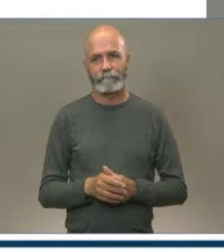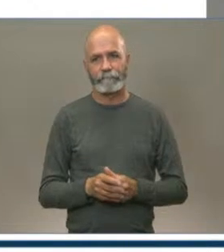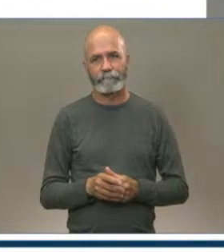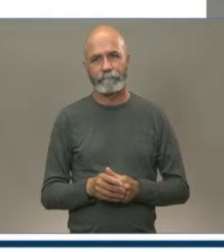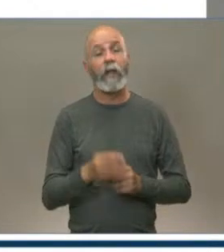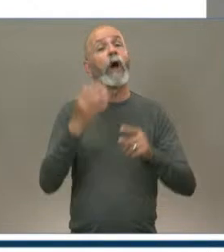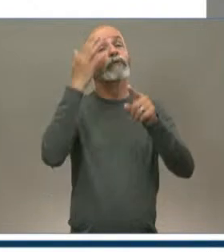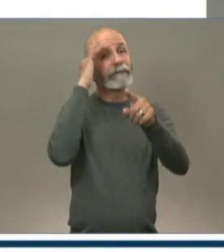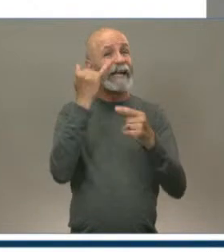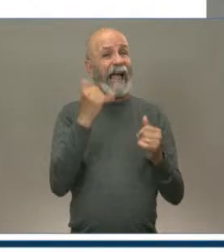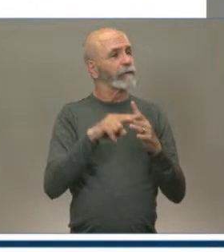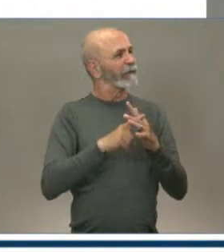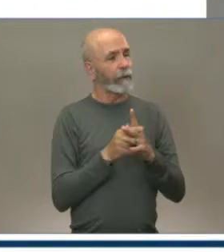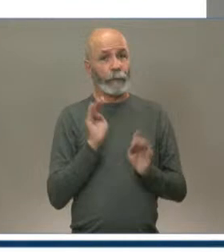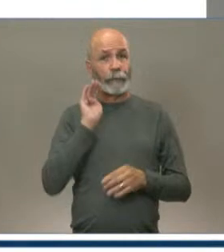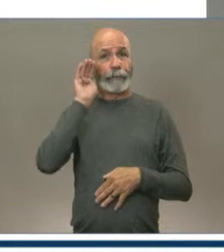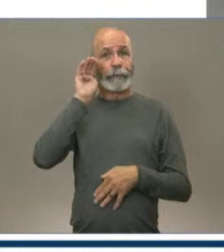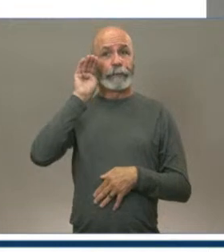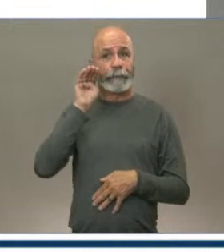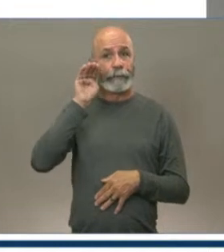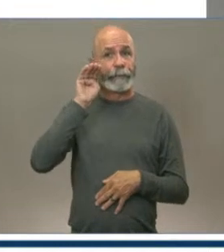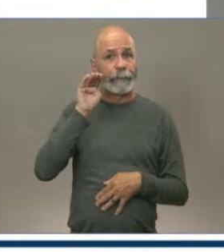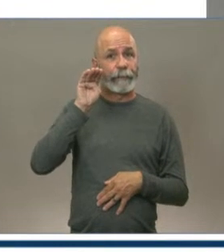also remain cautious and careful.